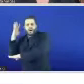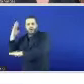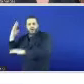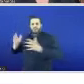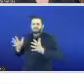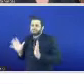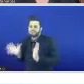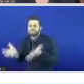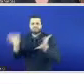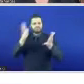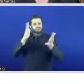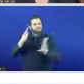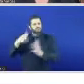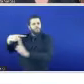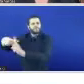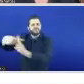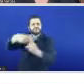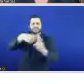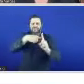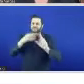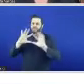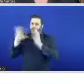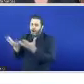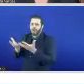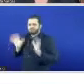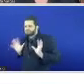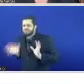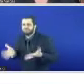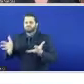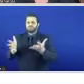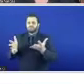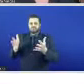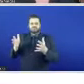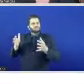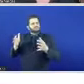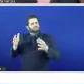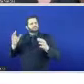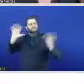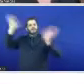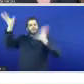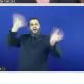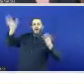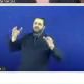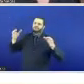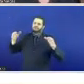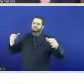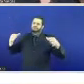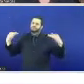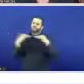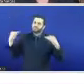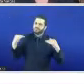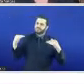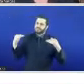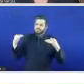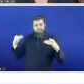deaths. And I think one of the biggest challenges we have is to see that when these individuals